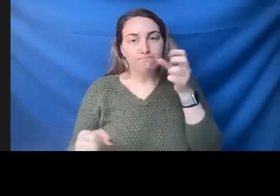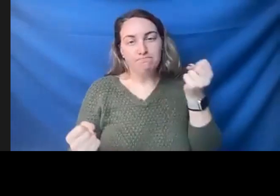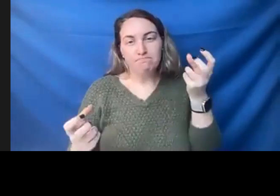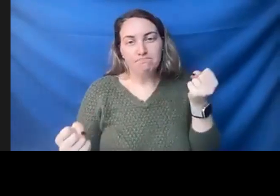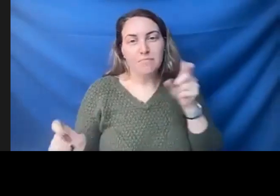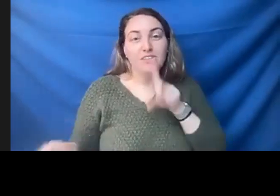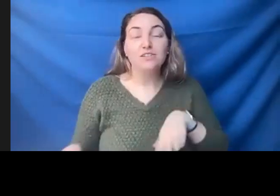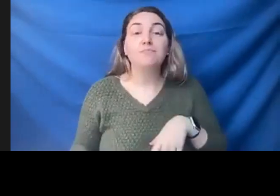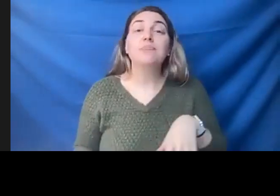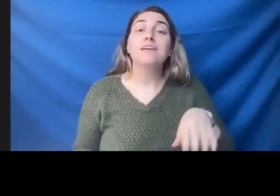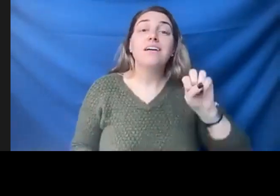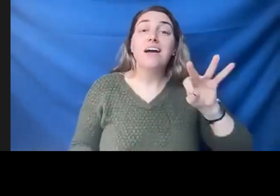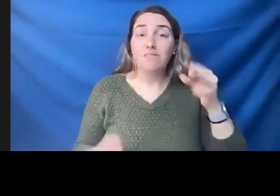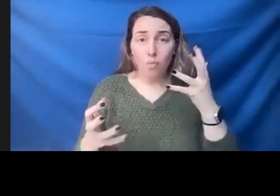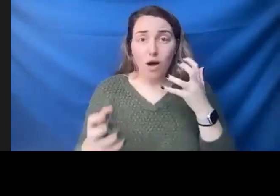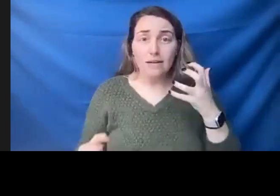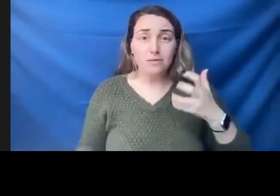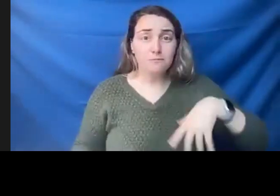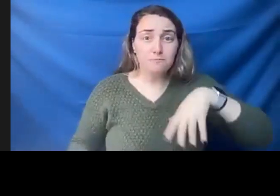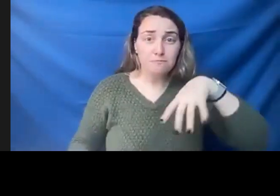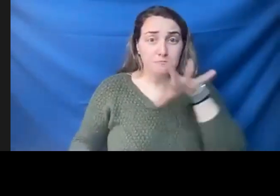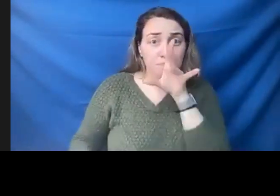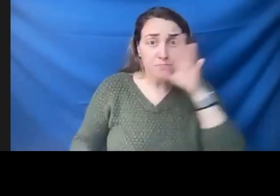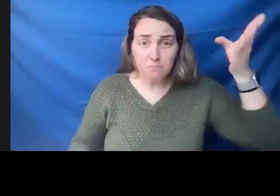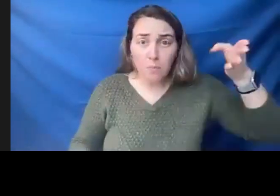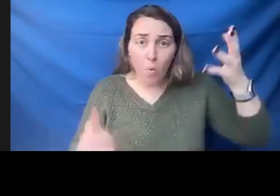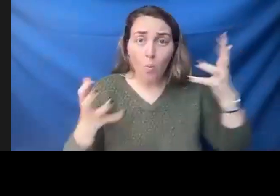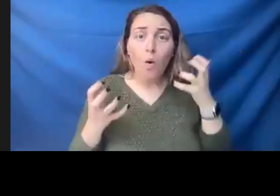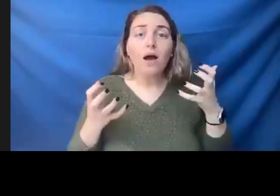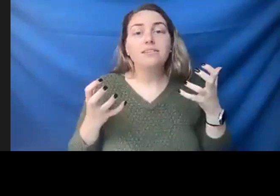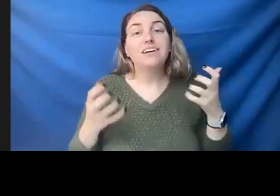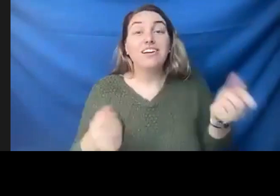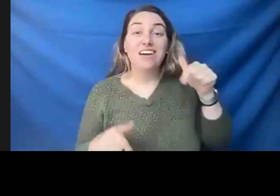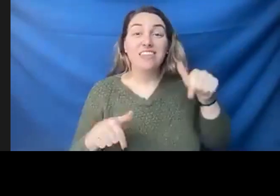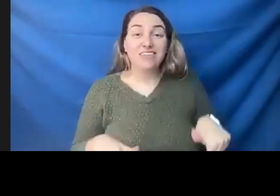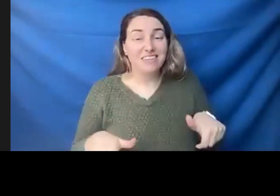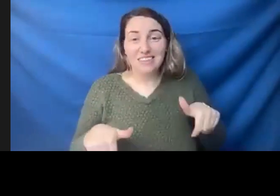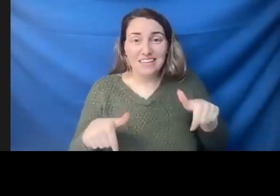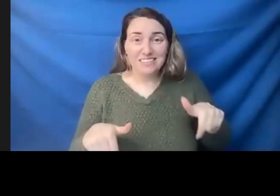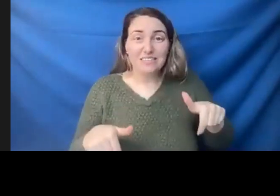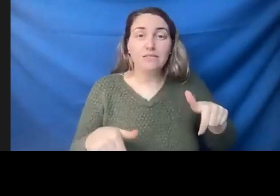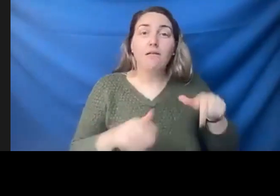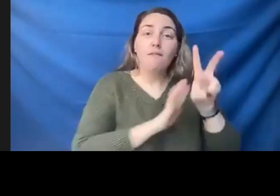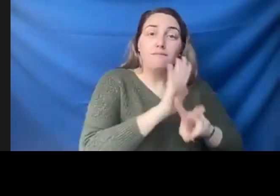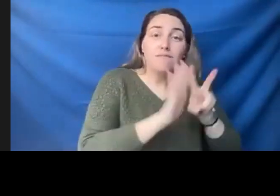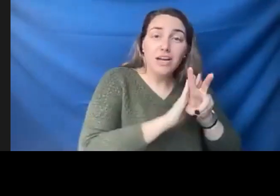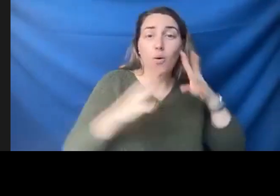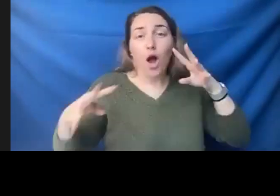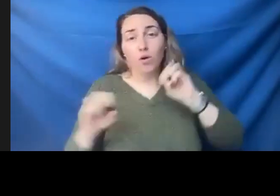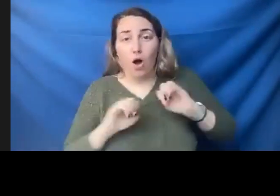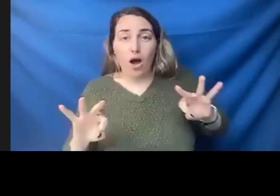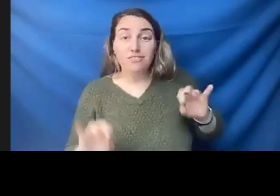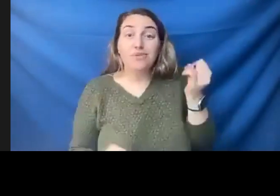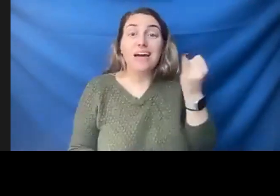you to raise your hand at the moment. Because this is a webinar, video and audio have been turned off for attendees, but we can turn on your audio if you ask a